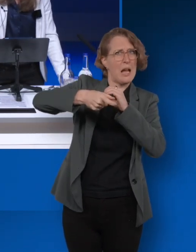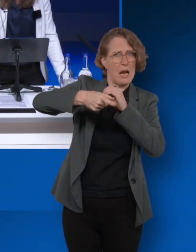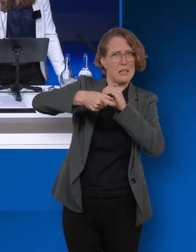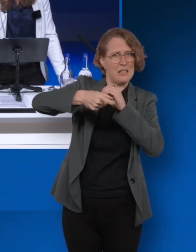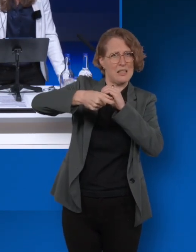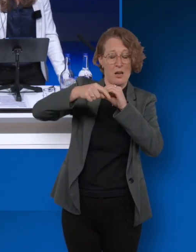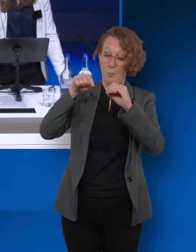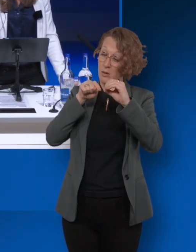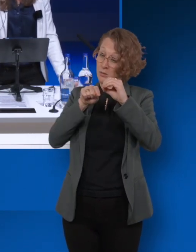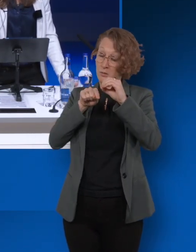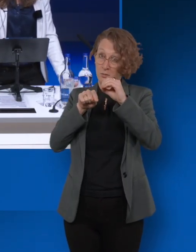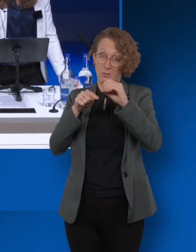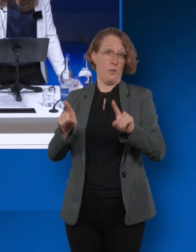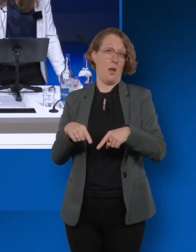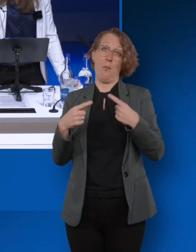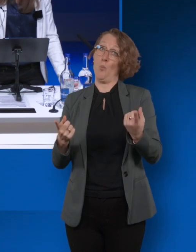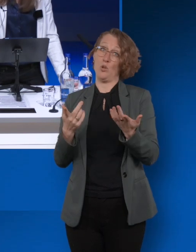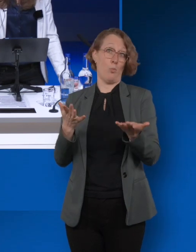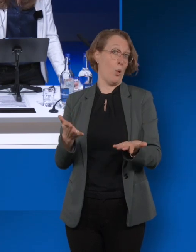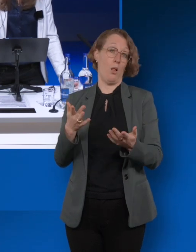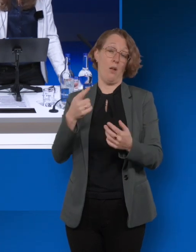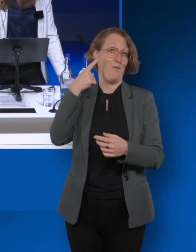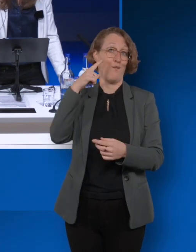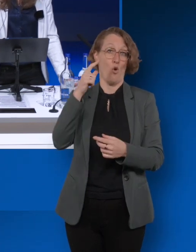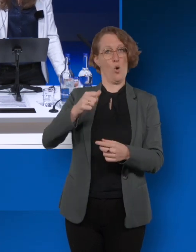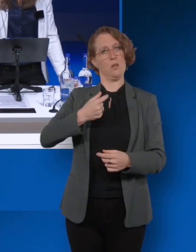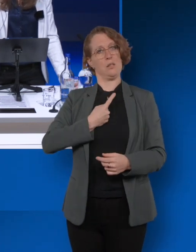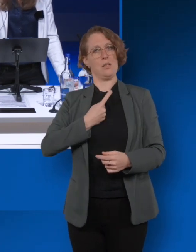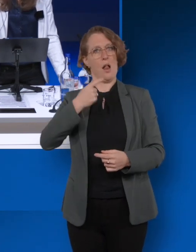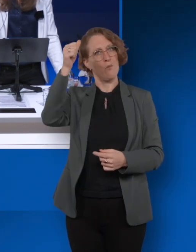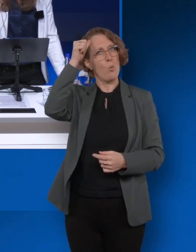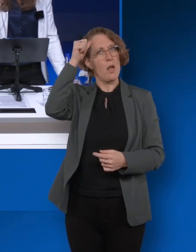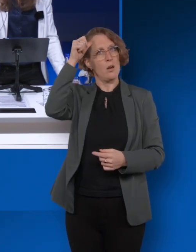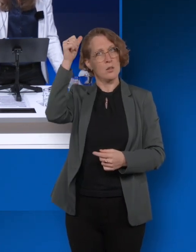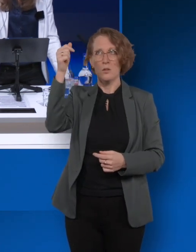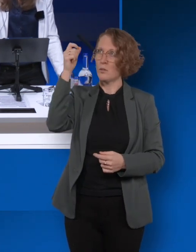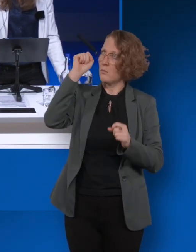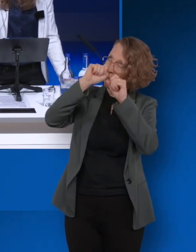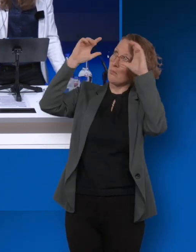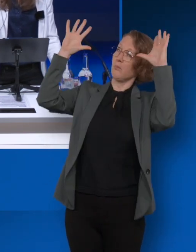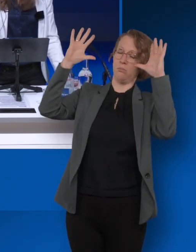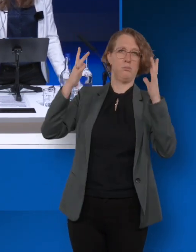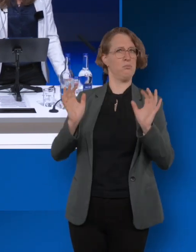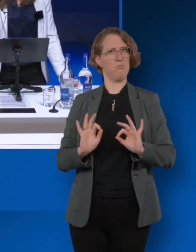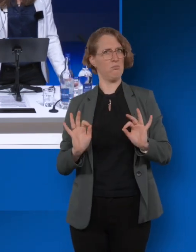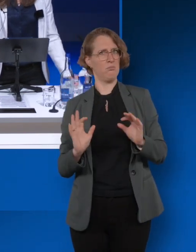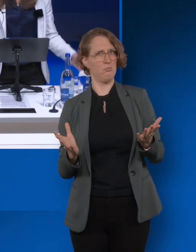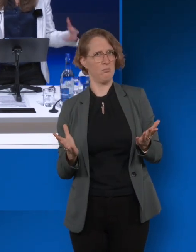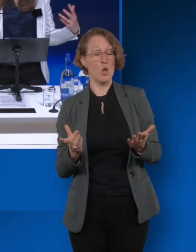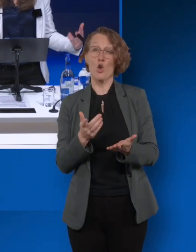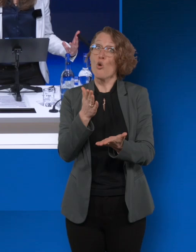is not capable of supporting self-awareness. And so, in